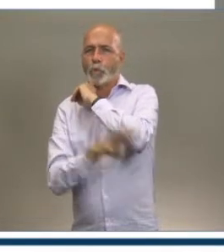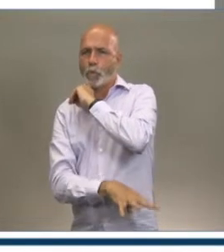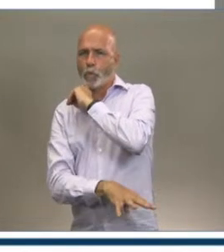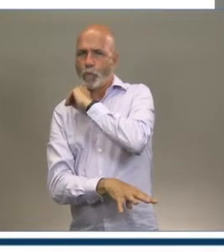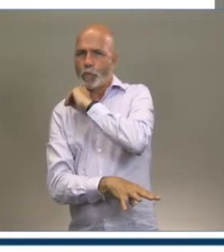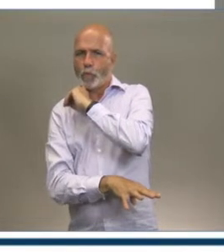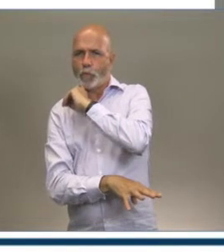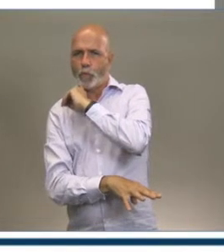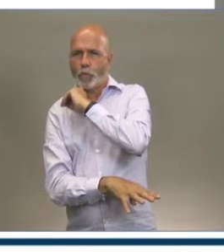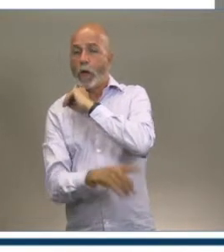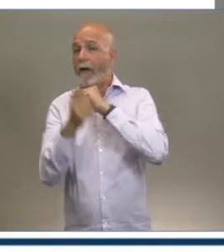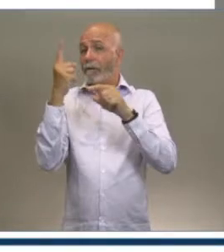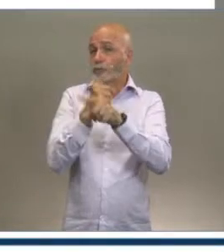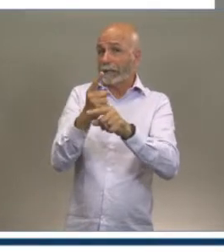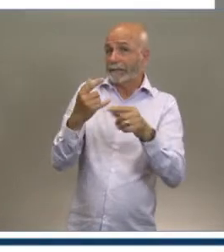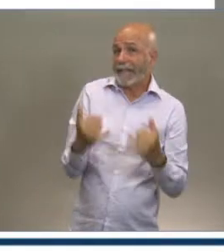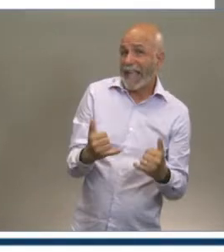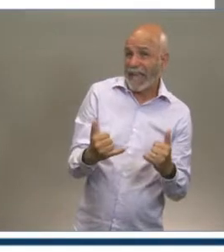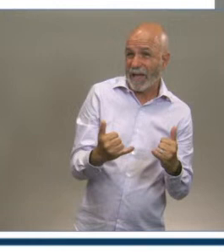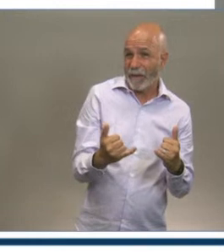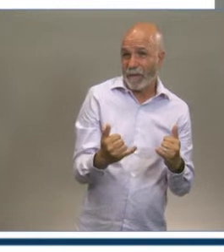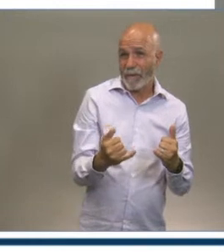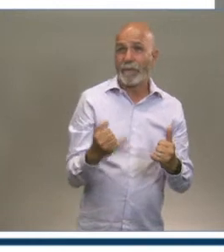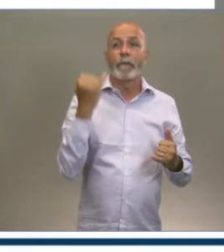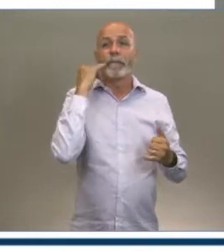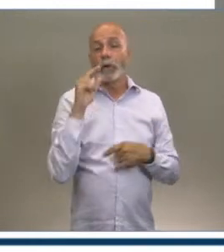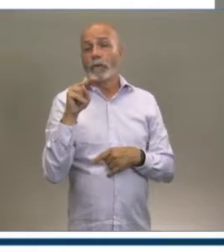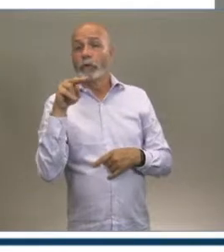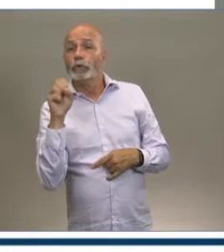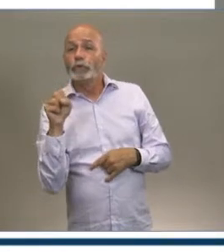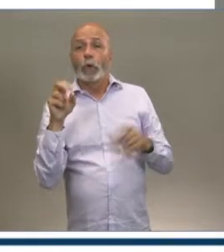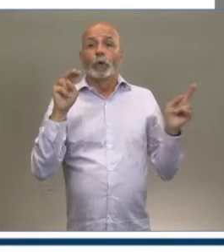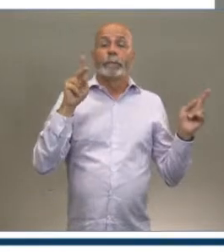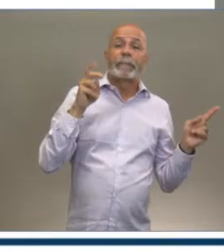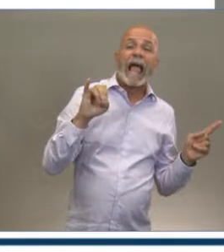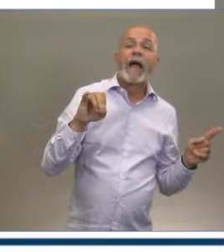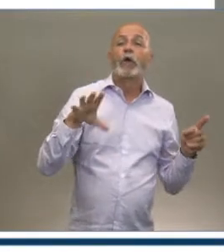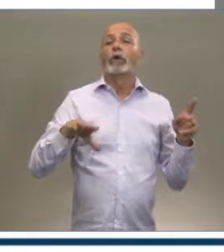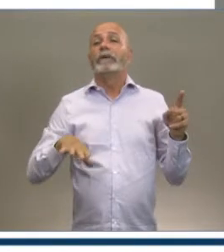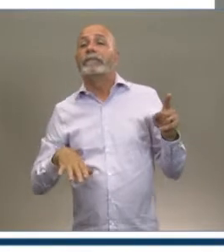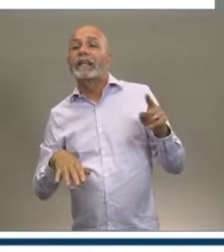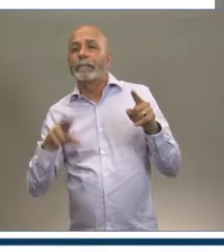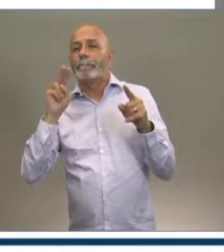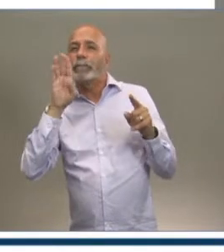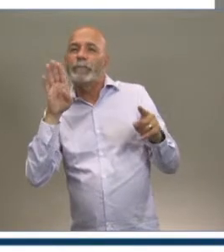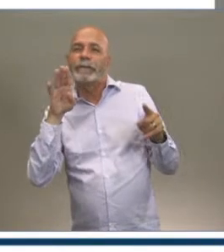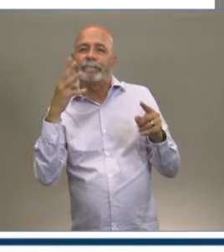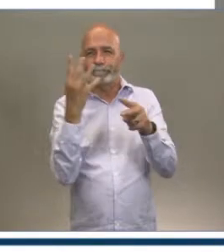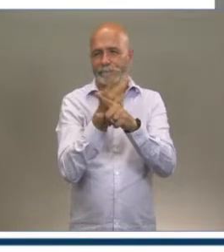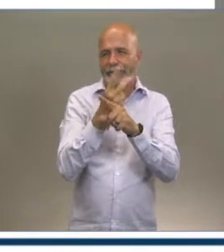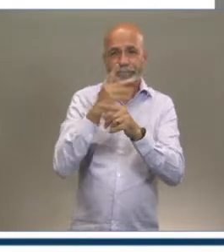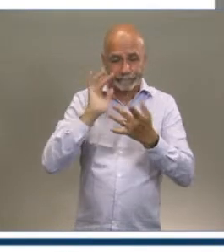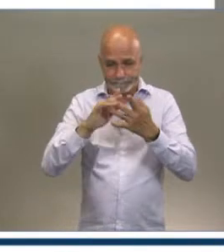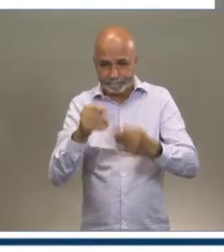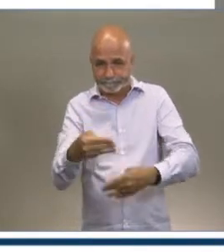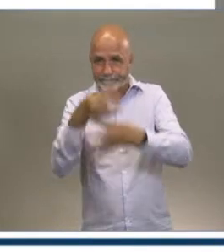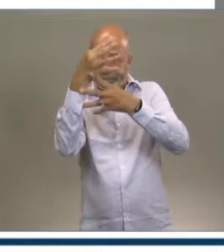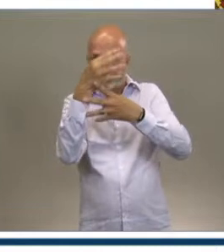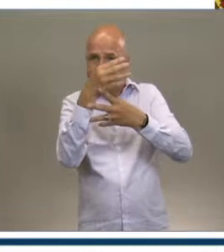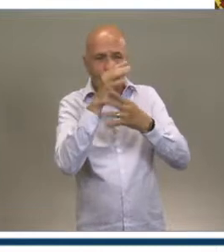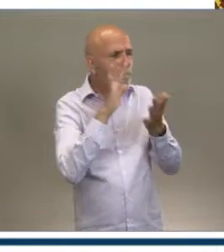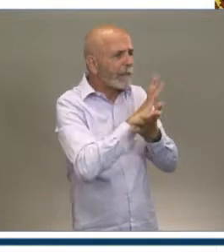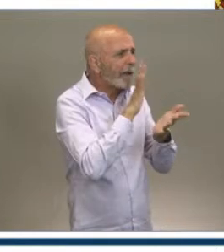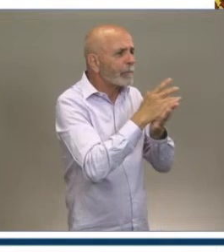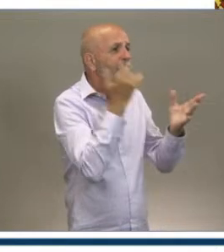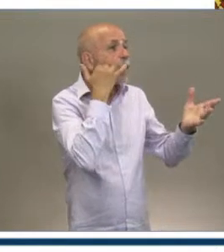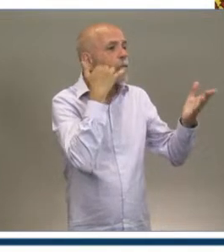can in requiring people to upload information and then have proof of vaccination with them as they come to the border. And